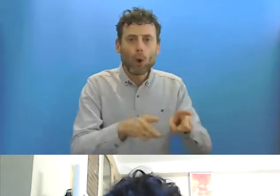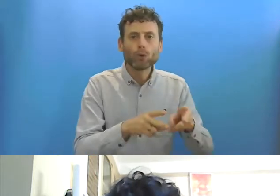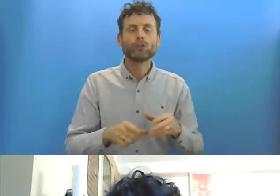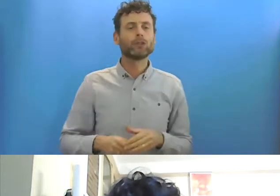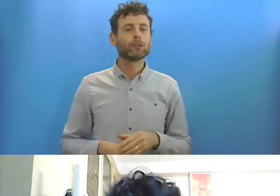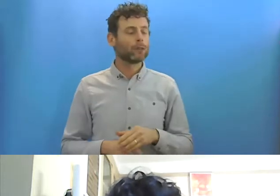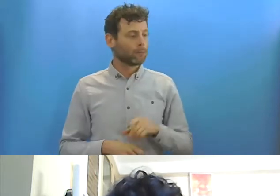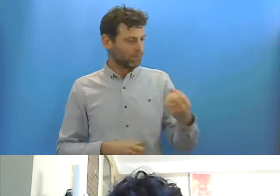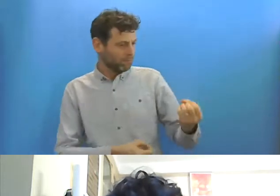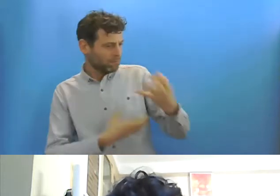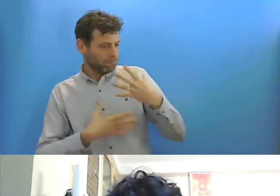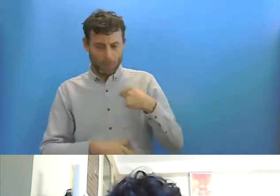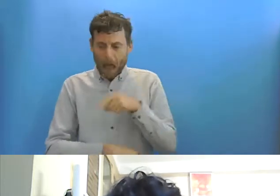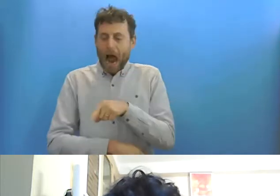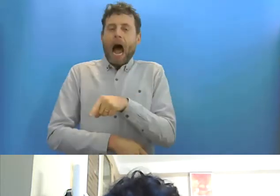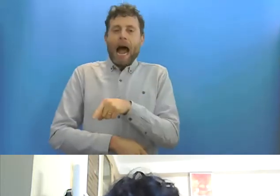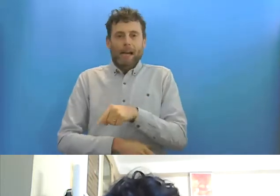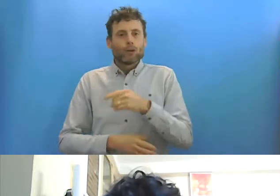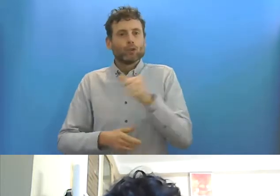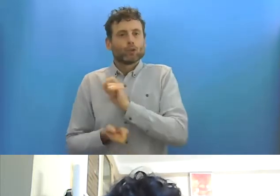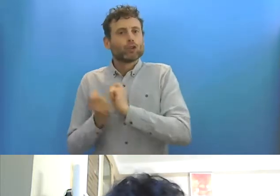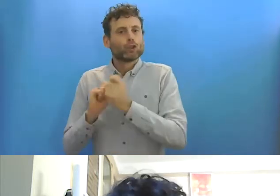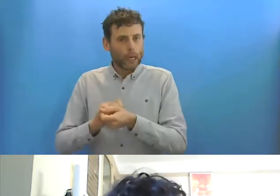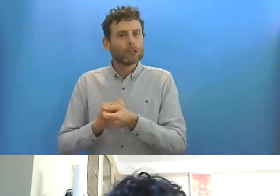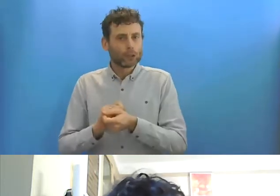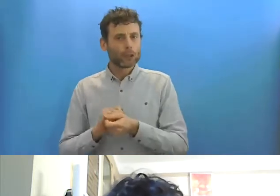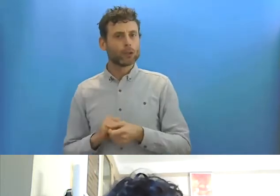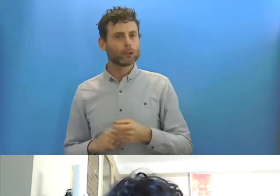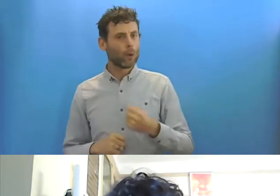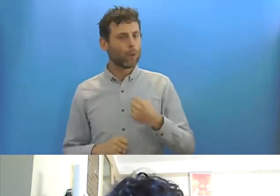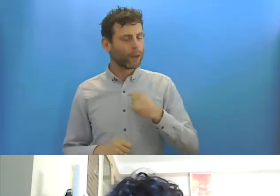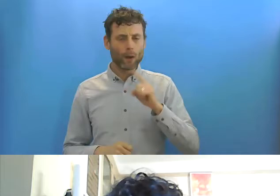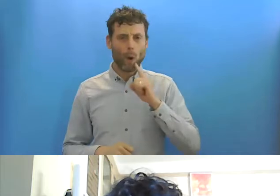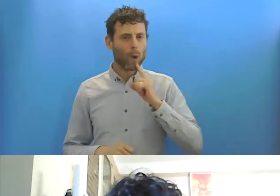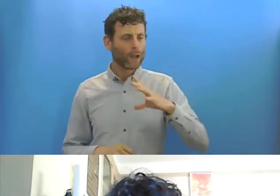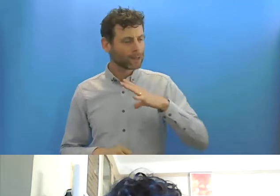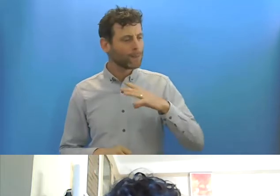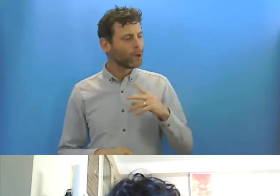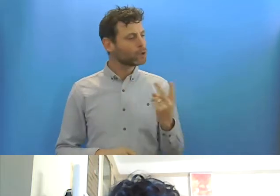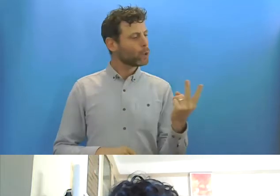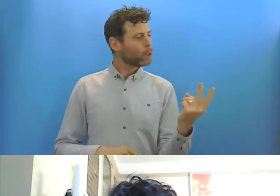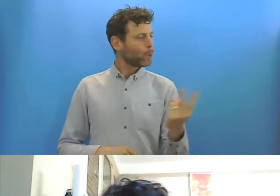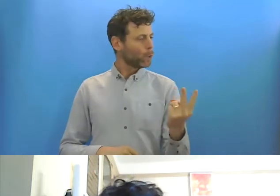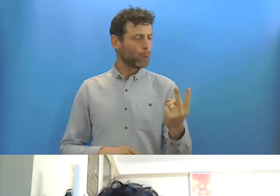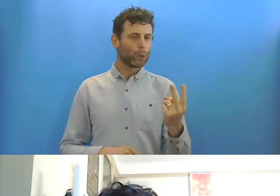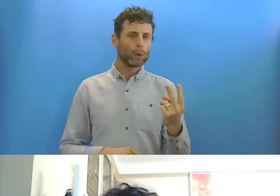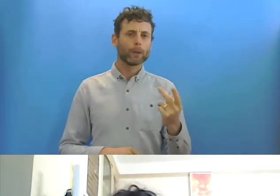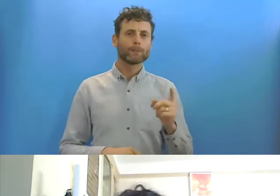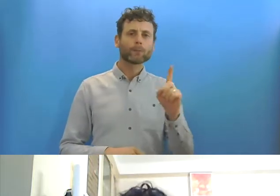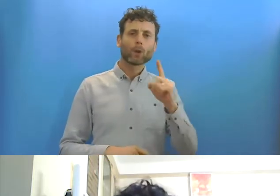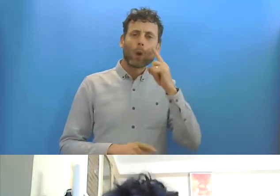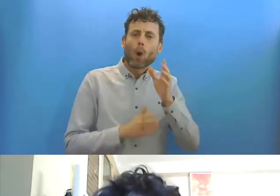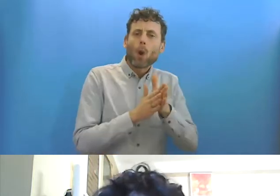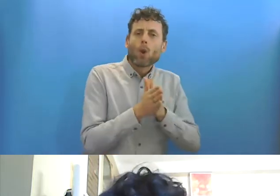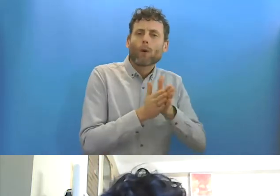and yeah, feelers into lots of different new areas. But what are you looking most for, Marlo? See, I'm